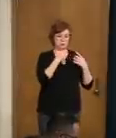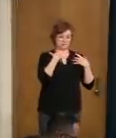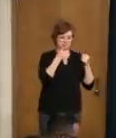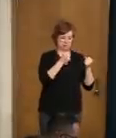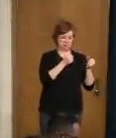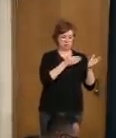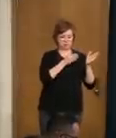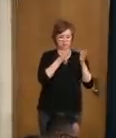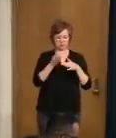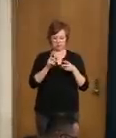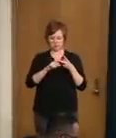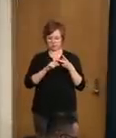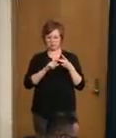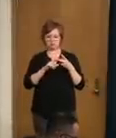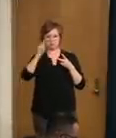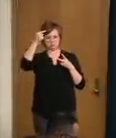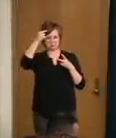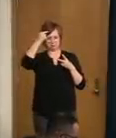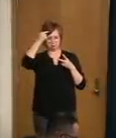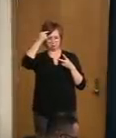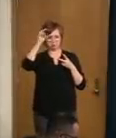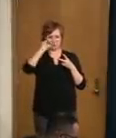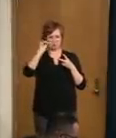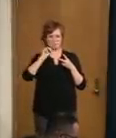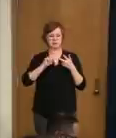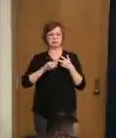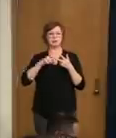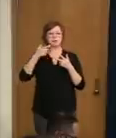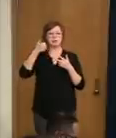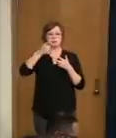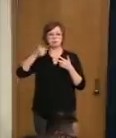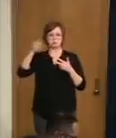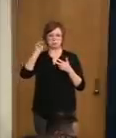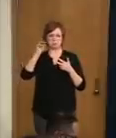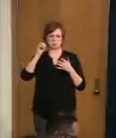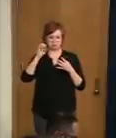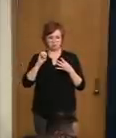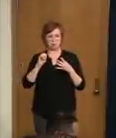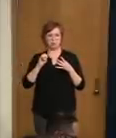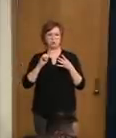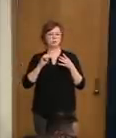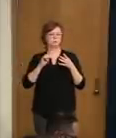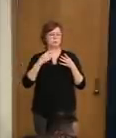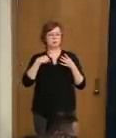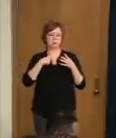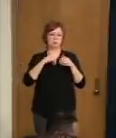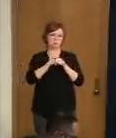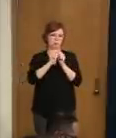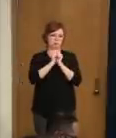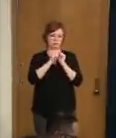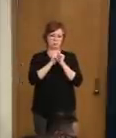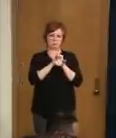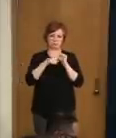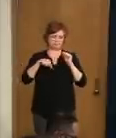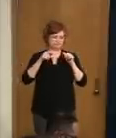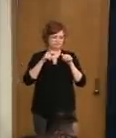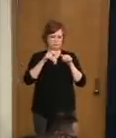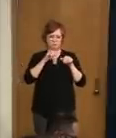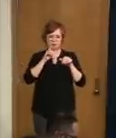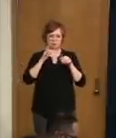with our Minister's office and Premier's office to like every other jurisdiction in the country, to access more